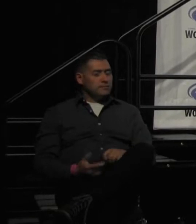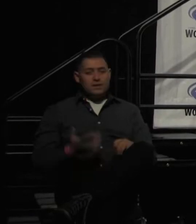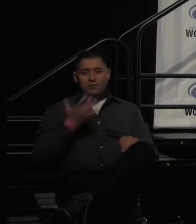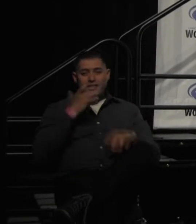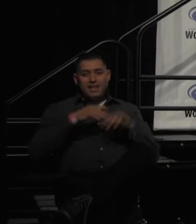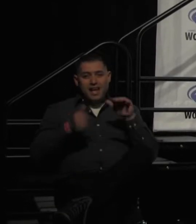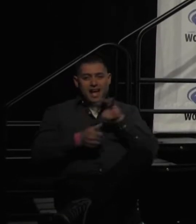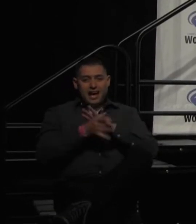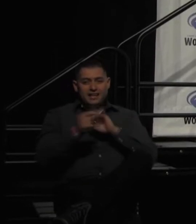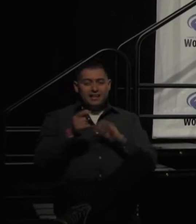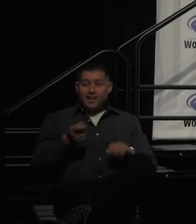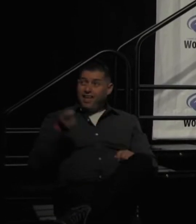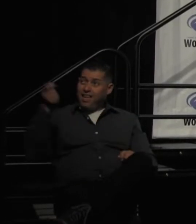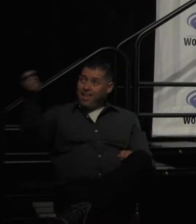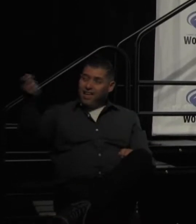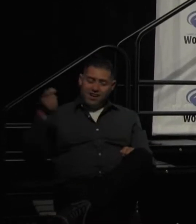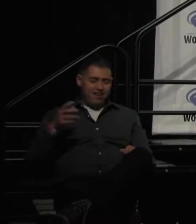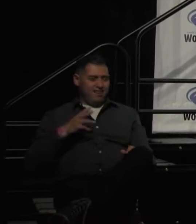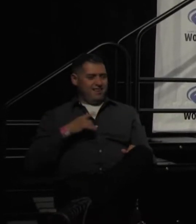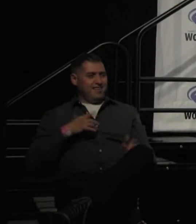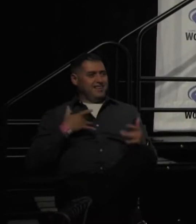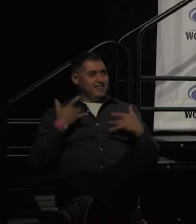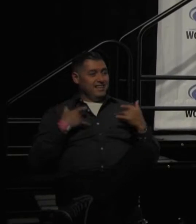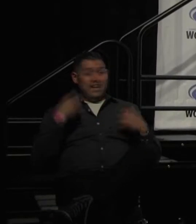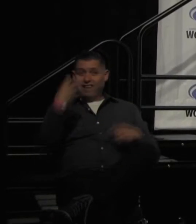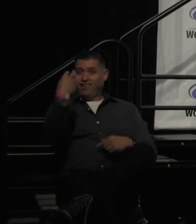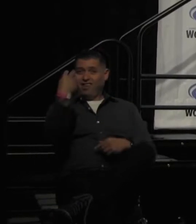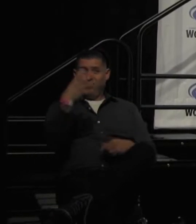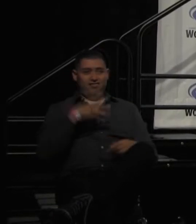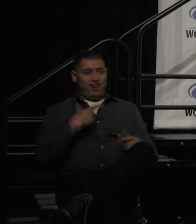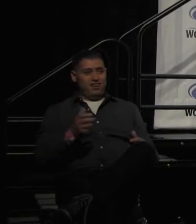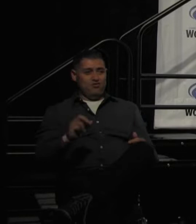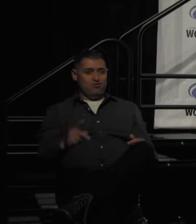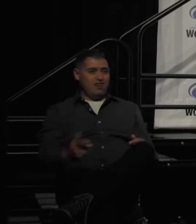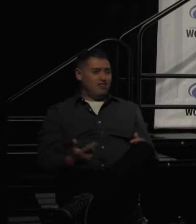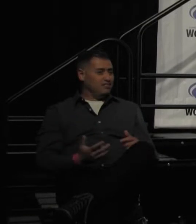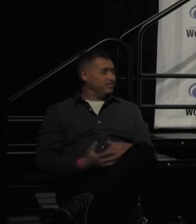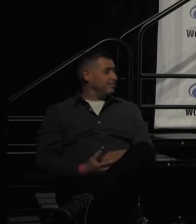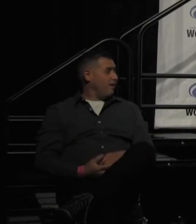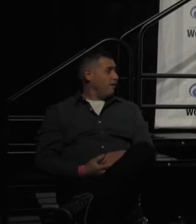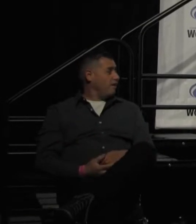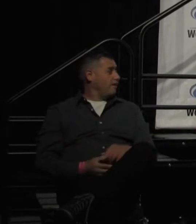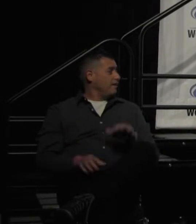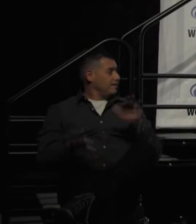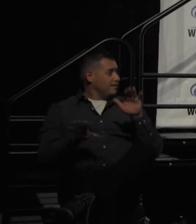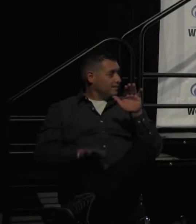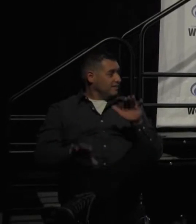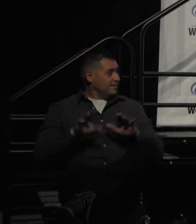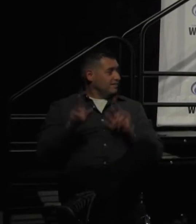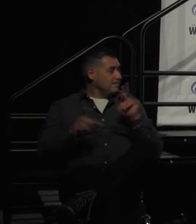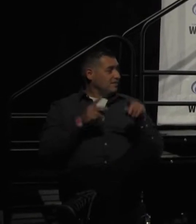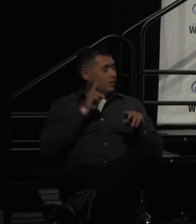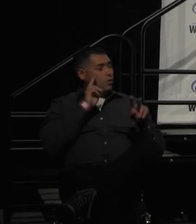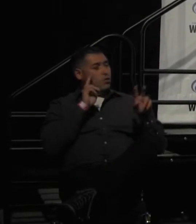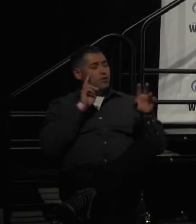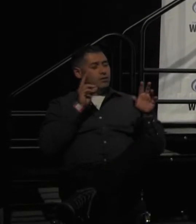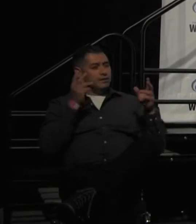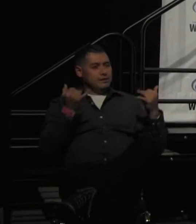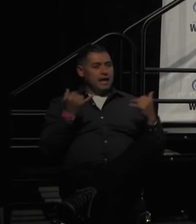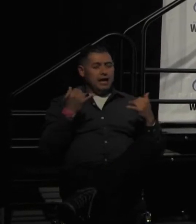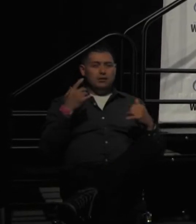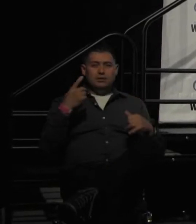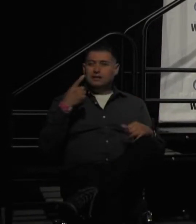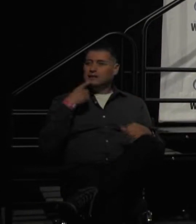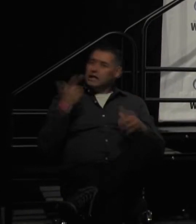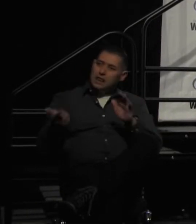hiding, hey, here we go. The camera's on, yeah, okay. It's so crazy. Eventually, people will look at you when you'll tell them it